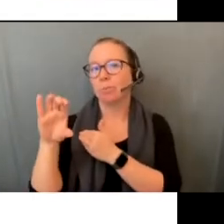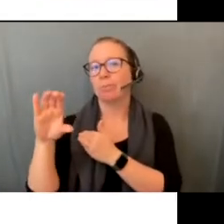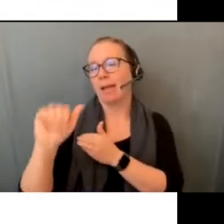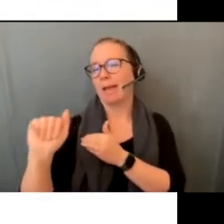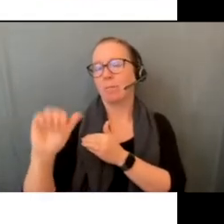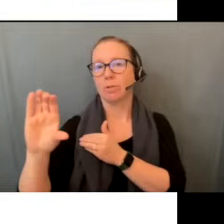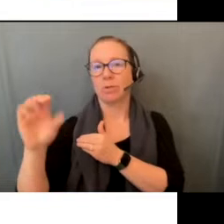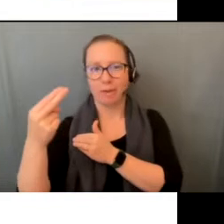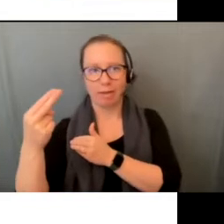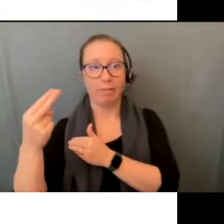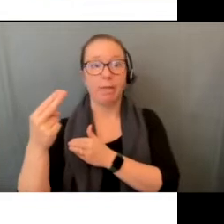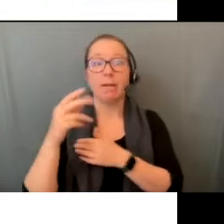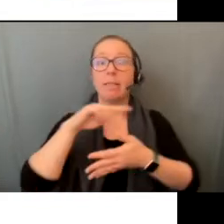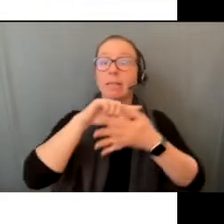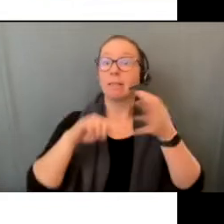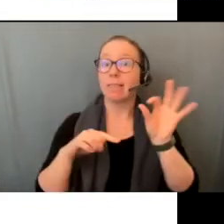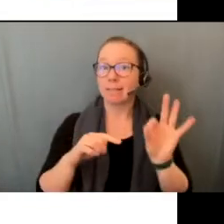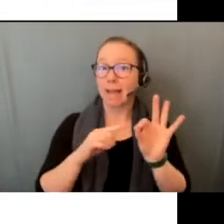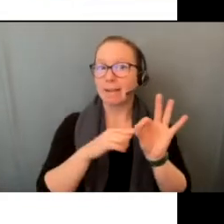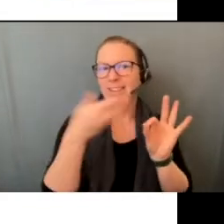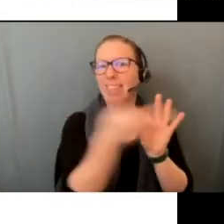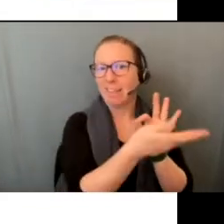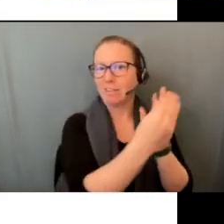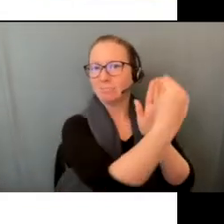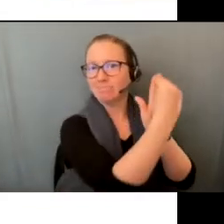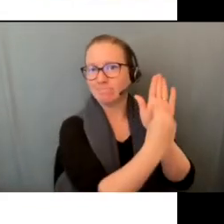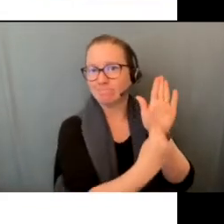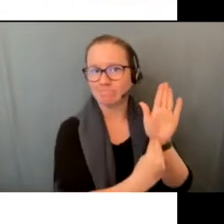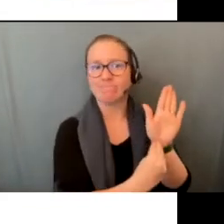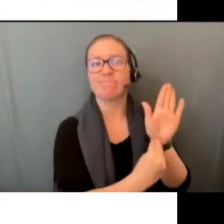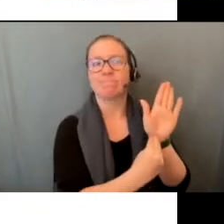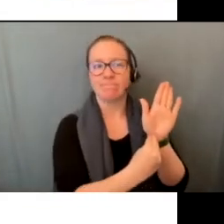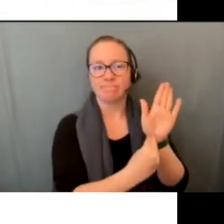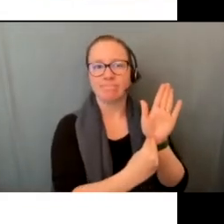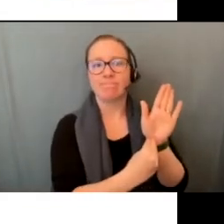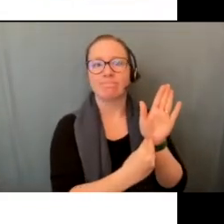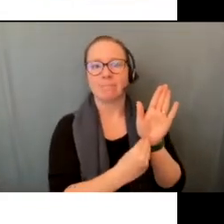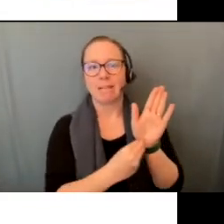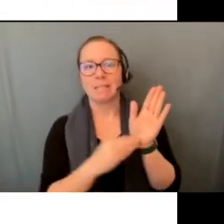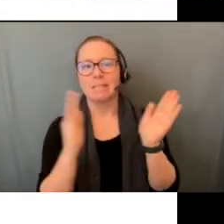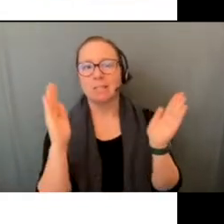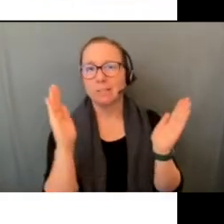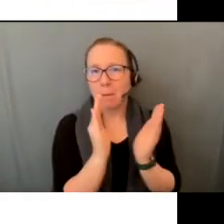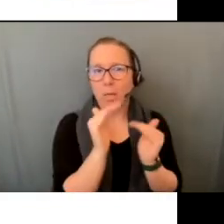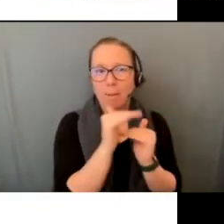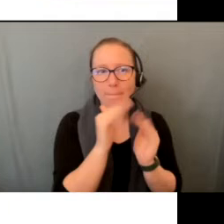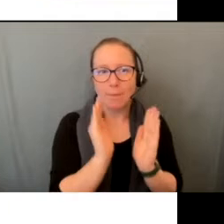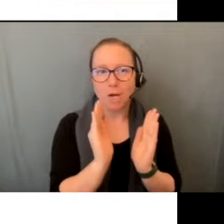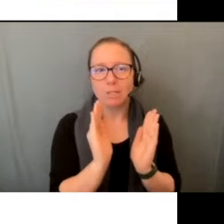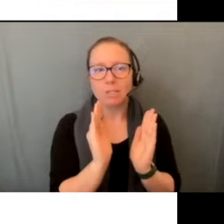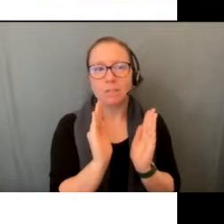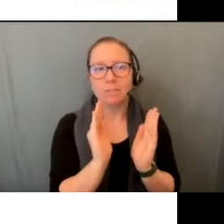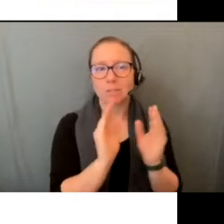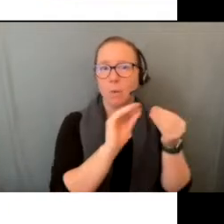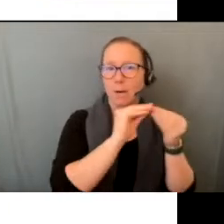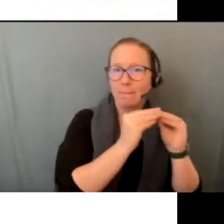Those 9 core elements are here on the screen. The smaller boxes next to those numbers